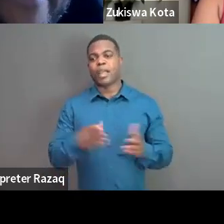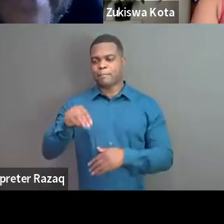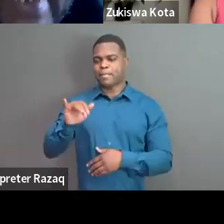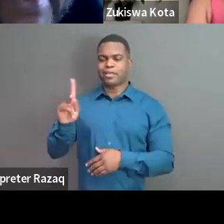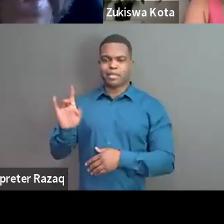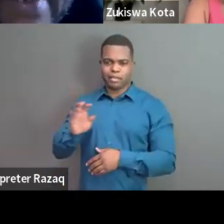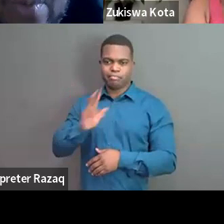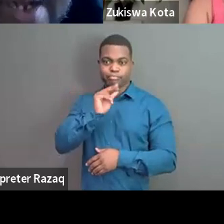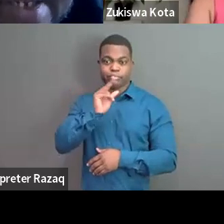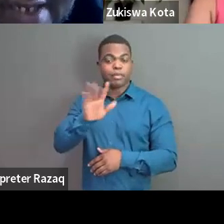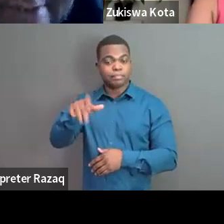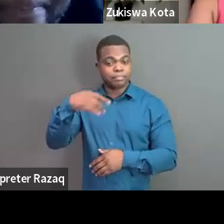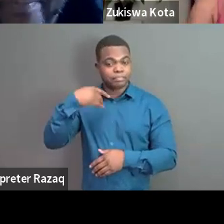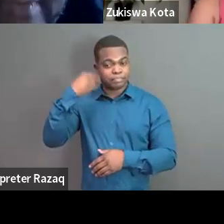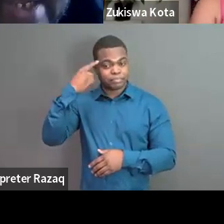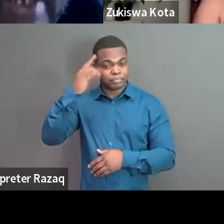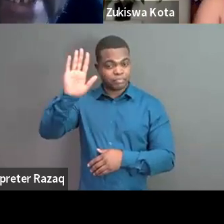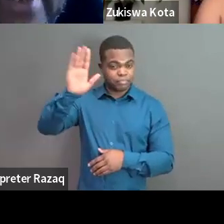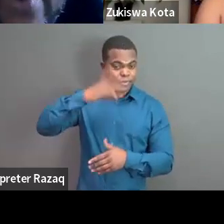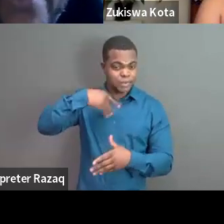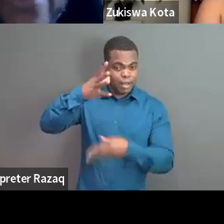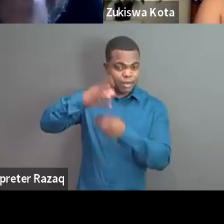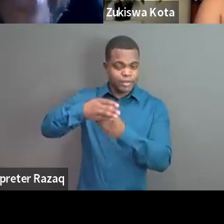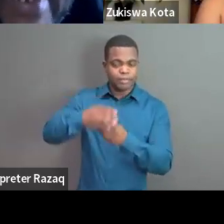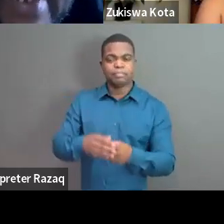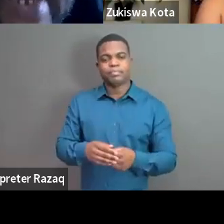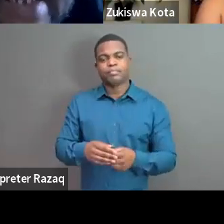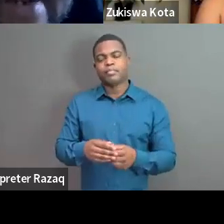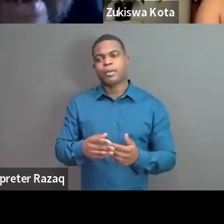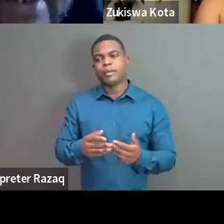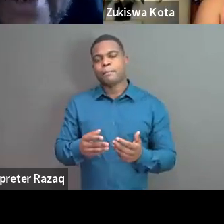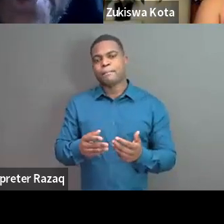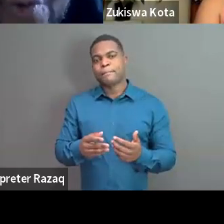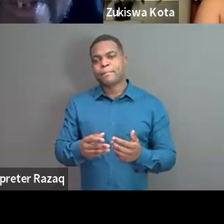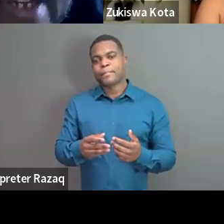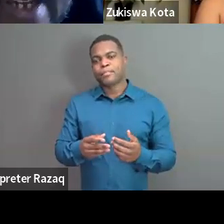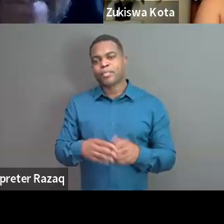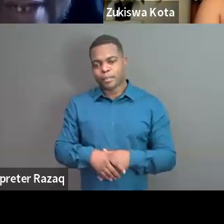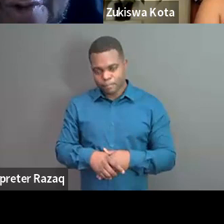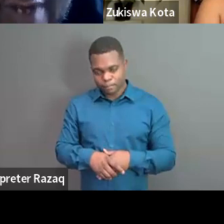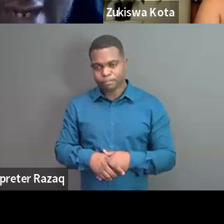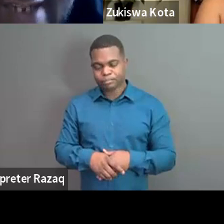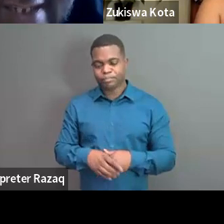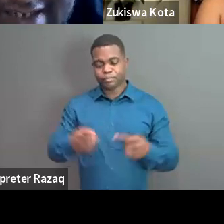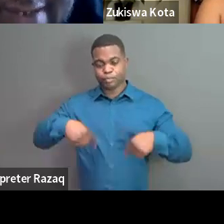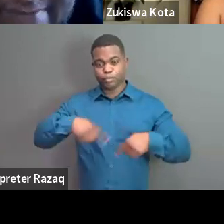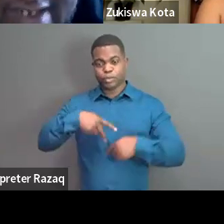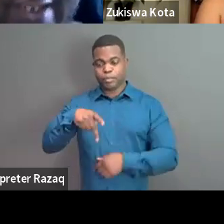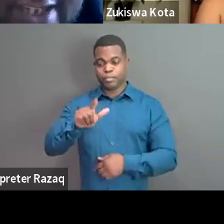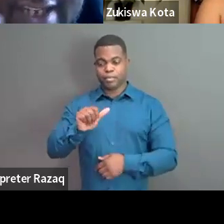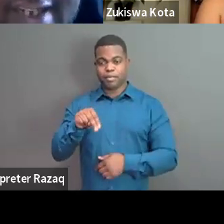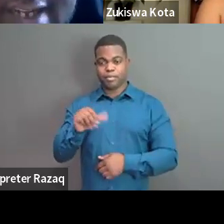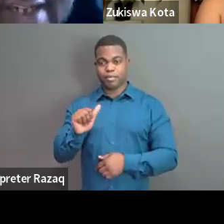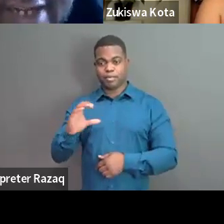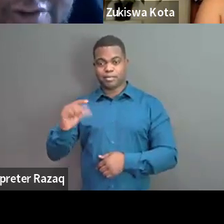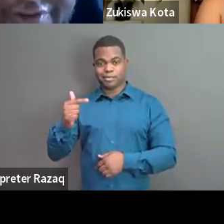address this kind of challenges. One is that you don't even need the data to use the plus code address system,